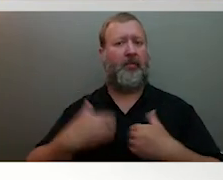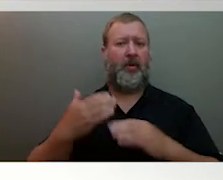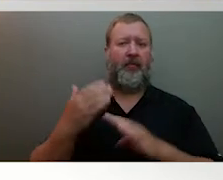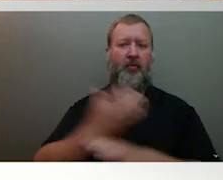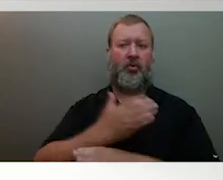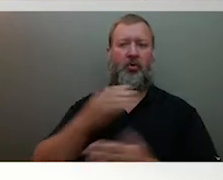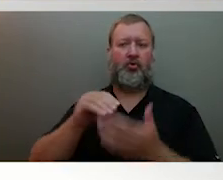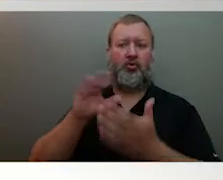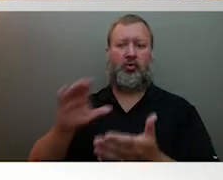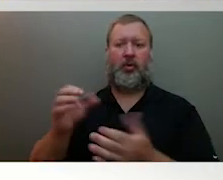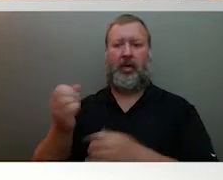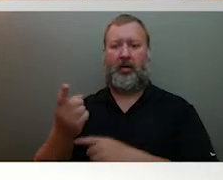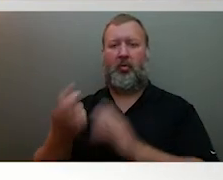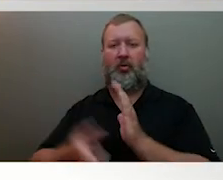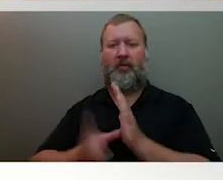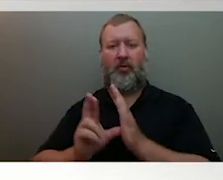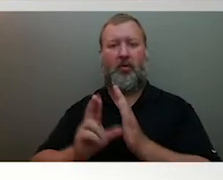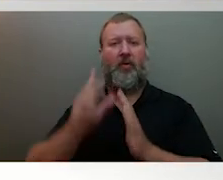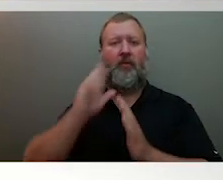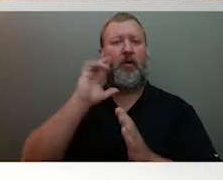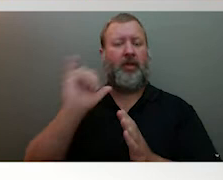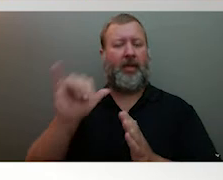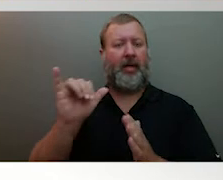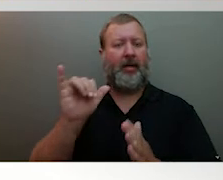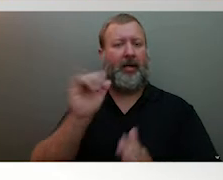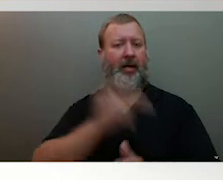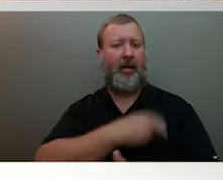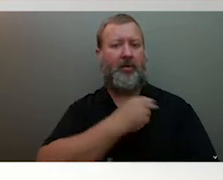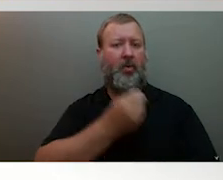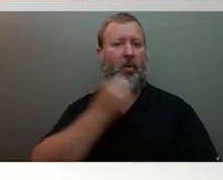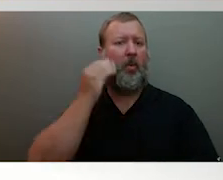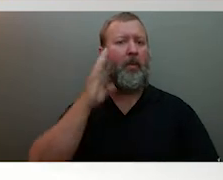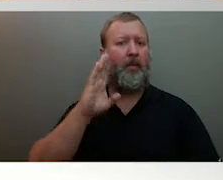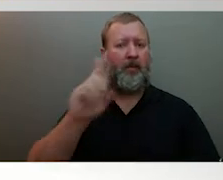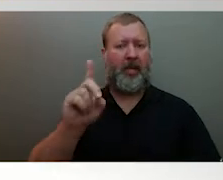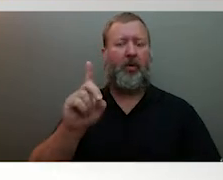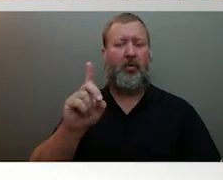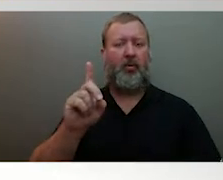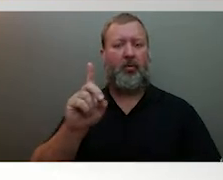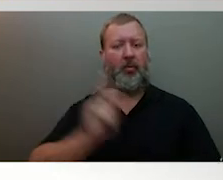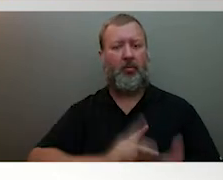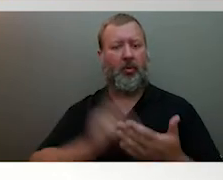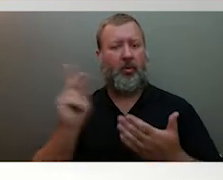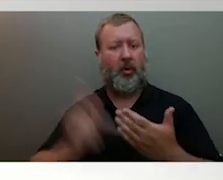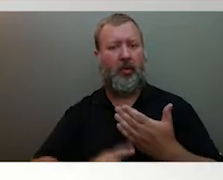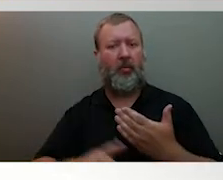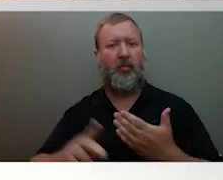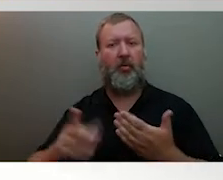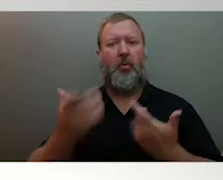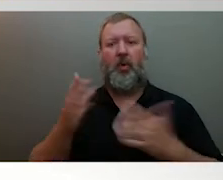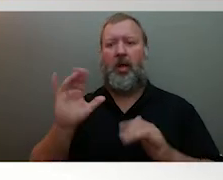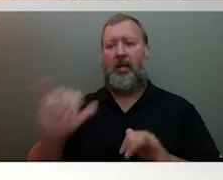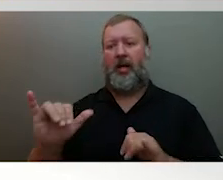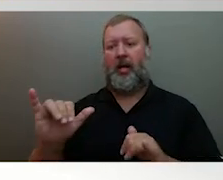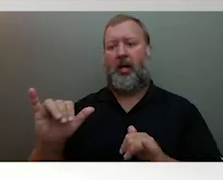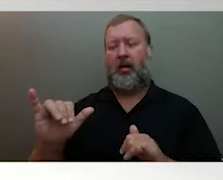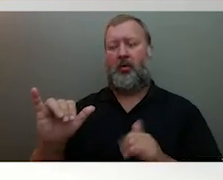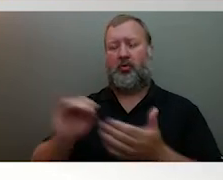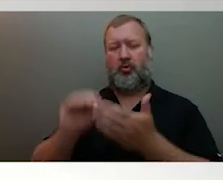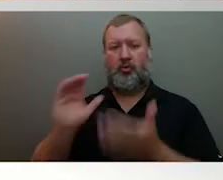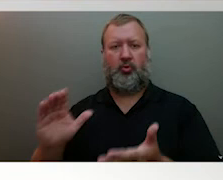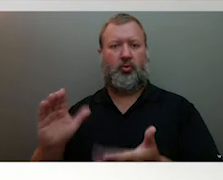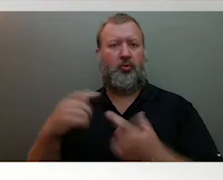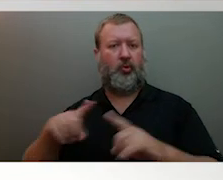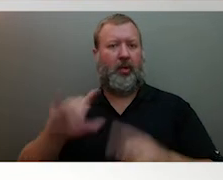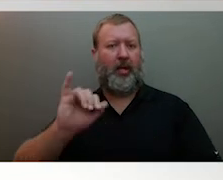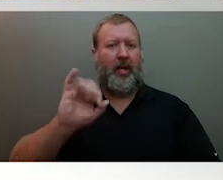of the student's annual review for the hospital homebound program, because you don't want the student to have, during the IEP